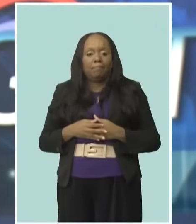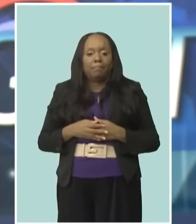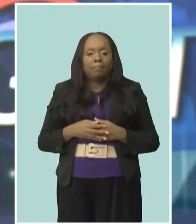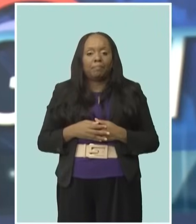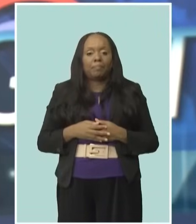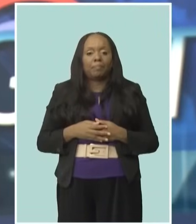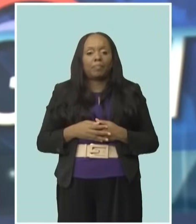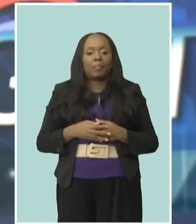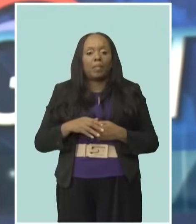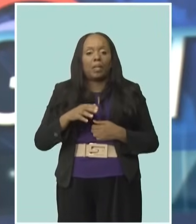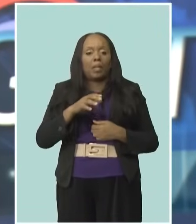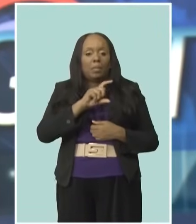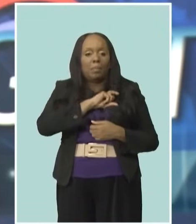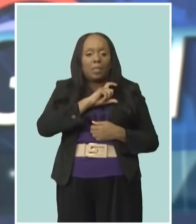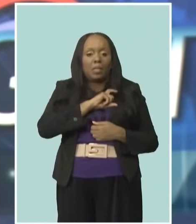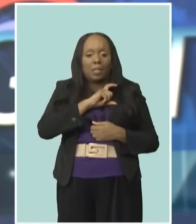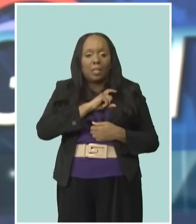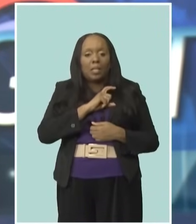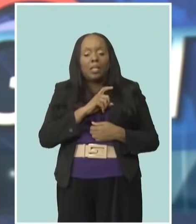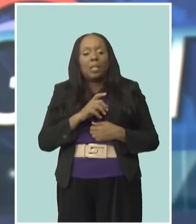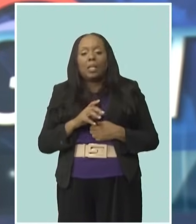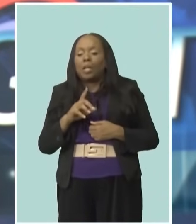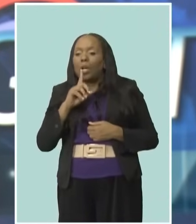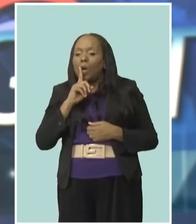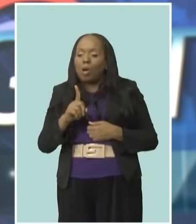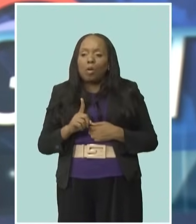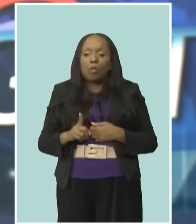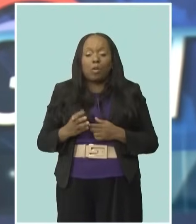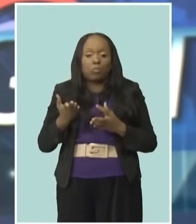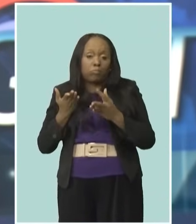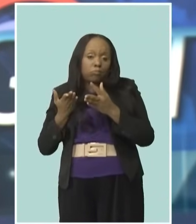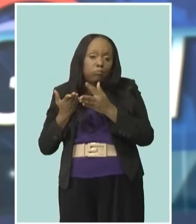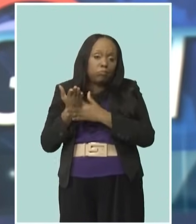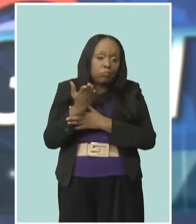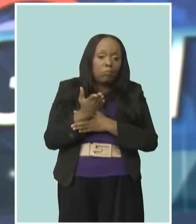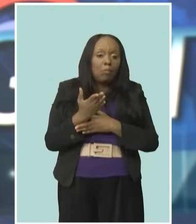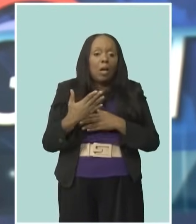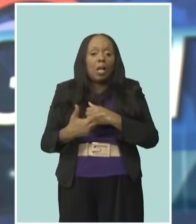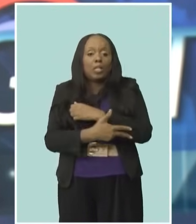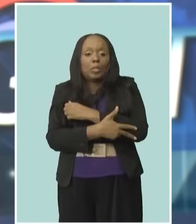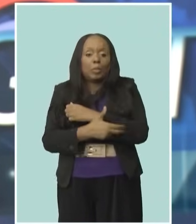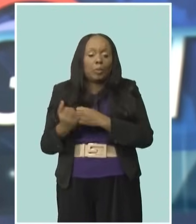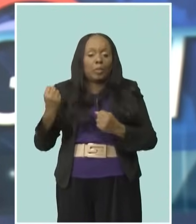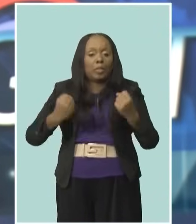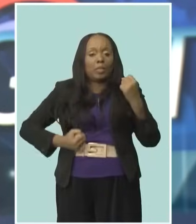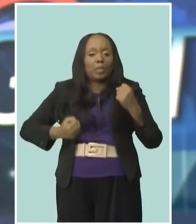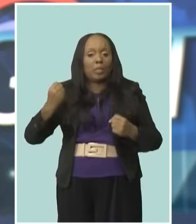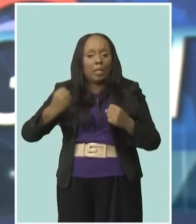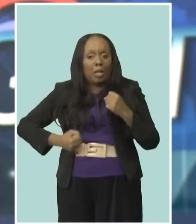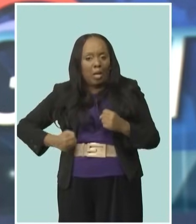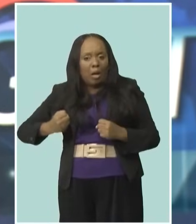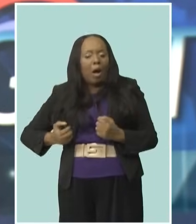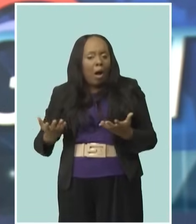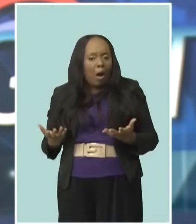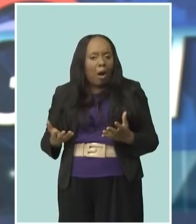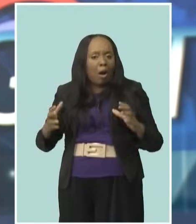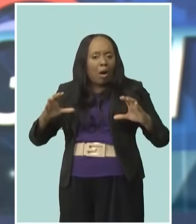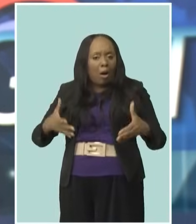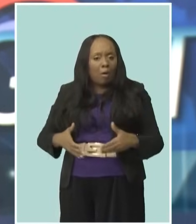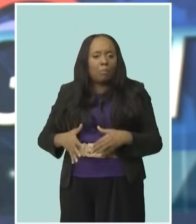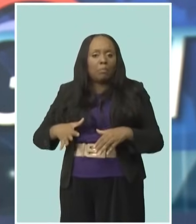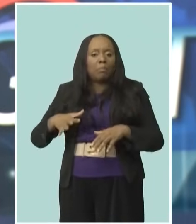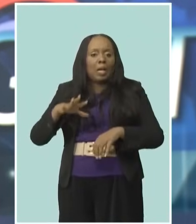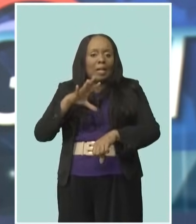In a major breakthrough this evening, we're reporting that local police have smashed a stolen car operation. They've arrested